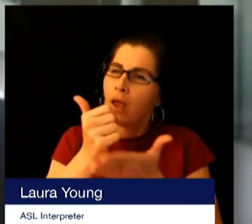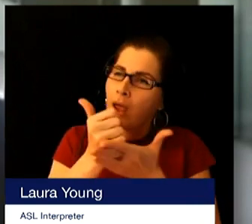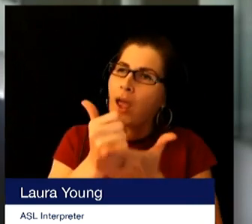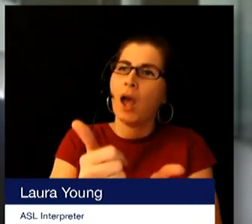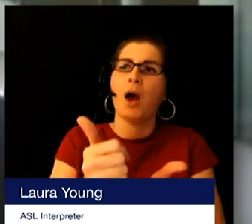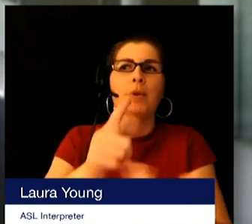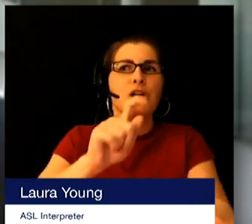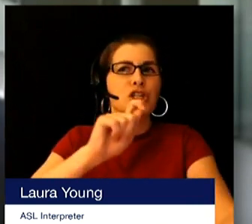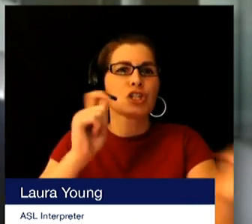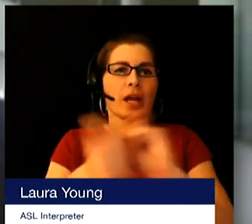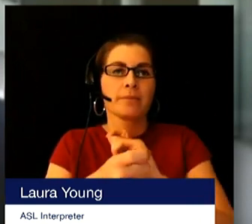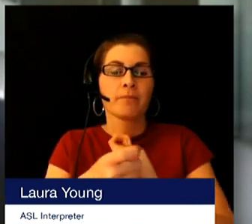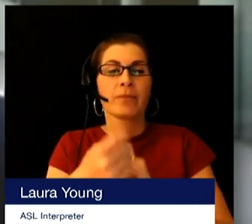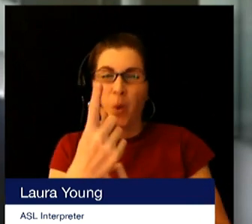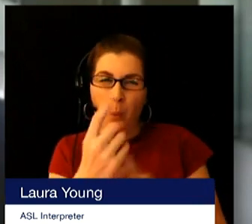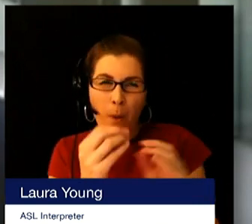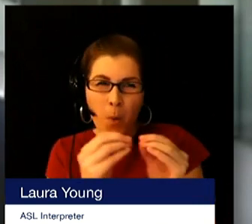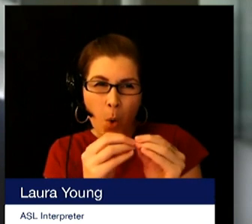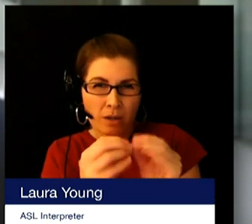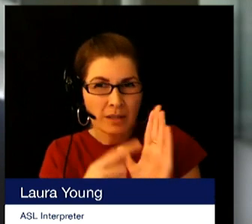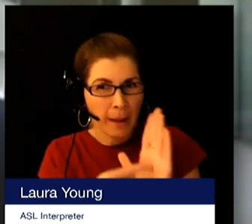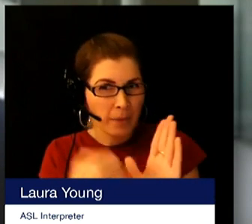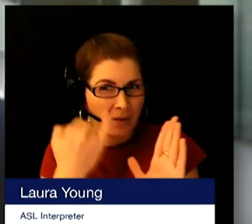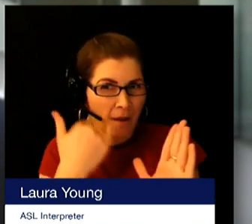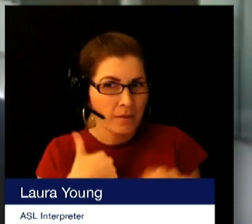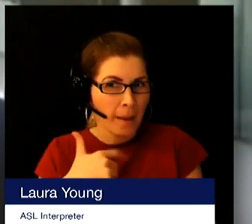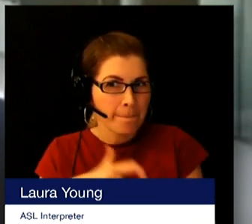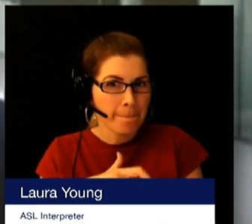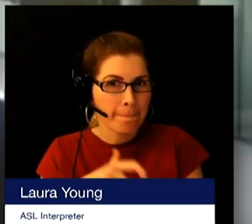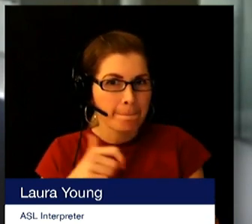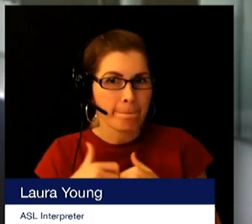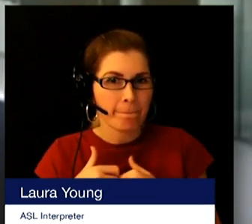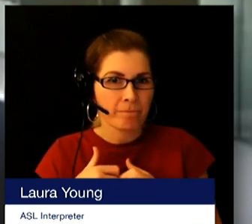effectuate system change. If we have time, I'll give you one more example.